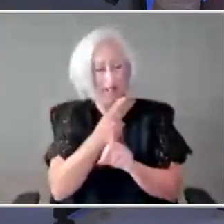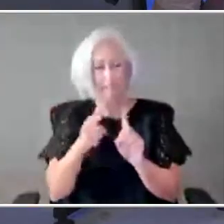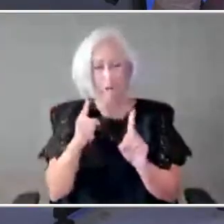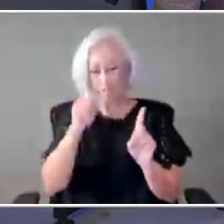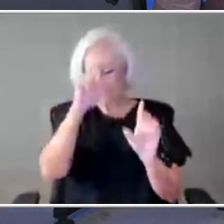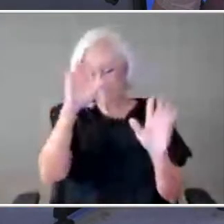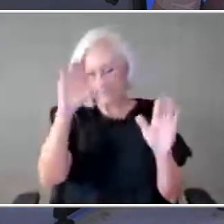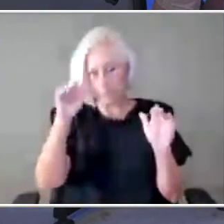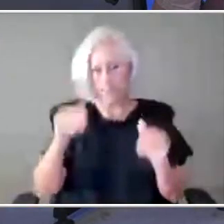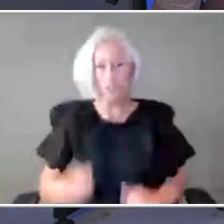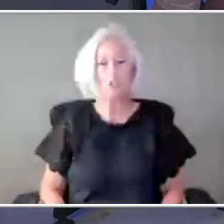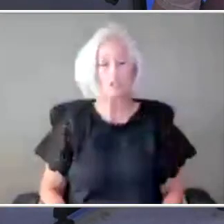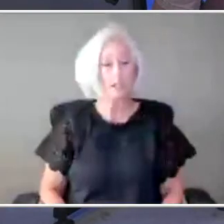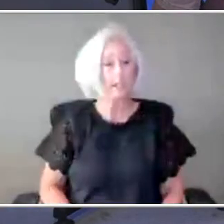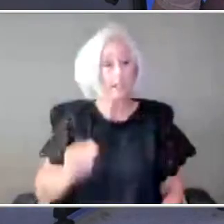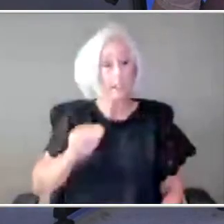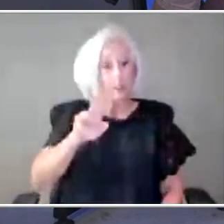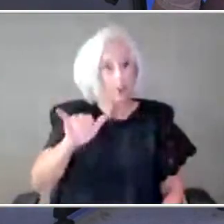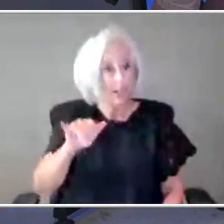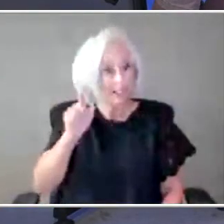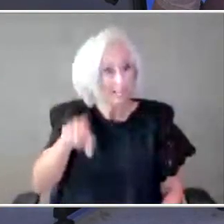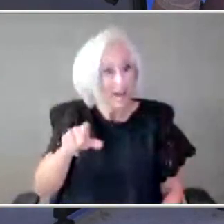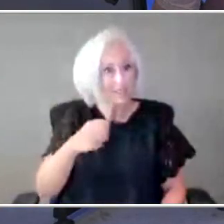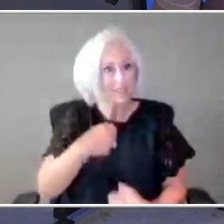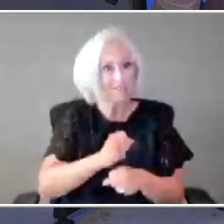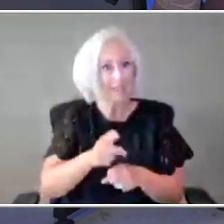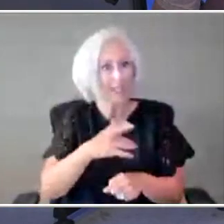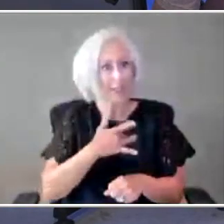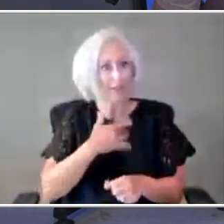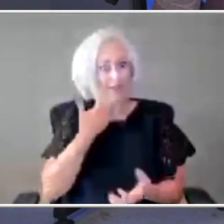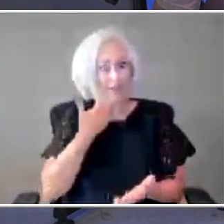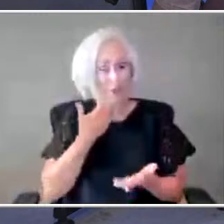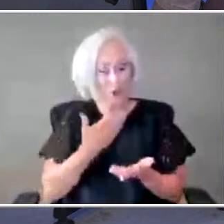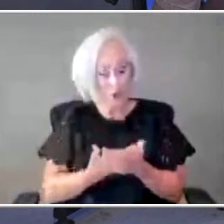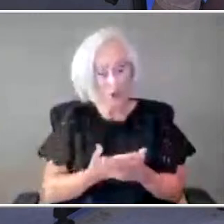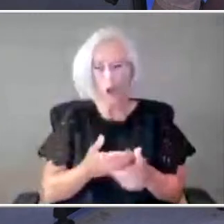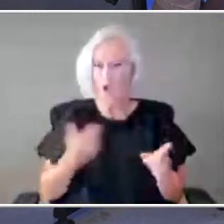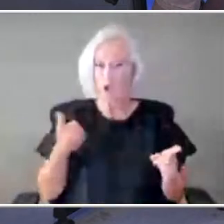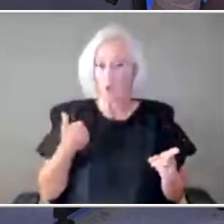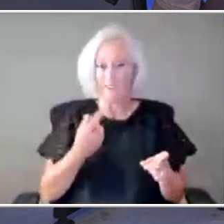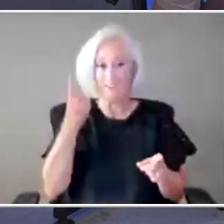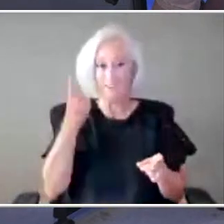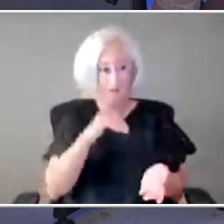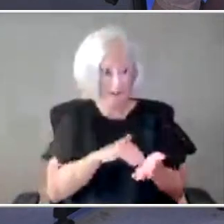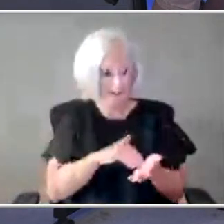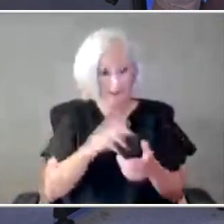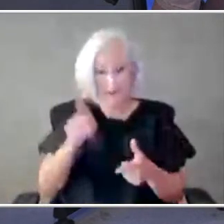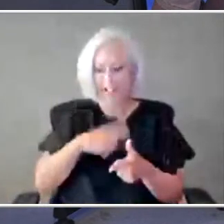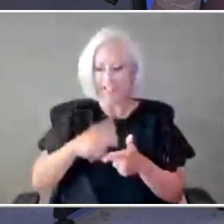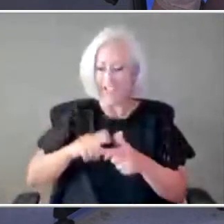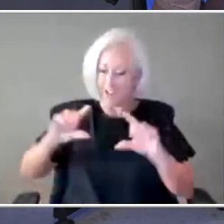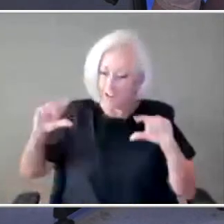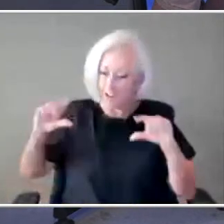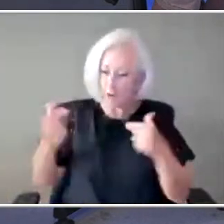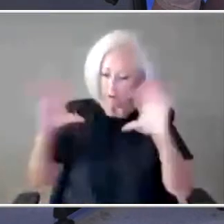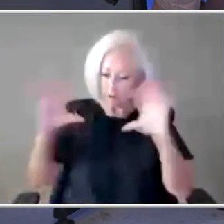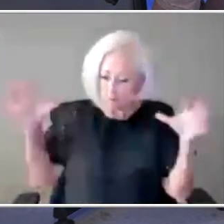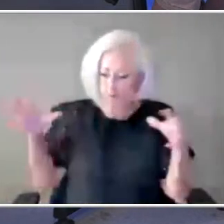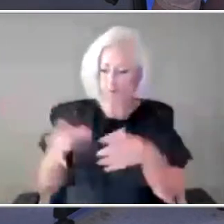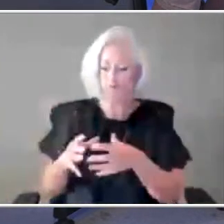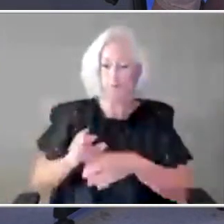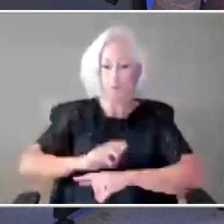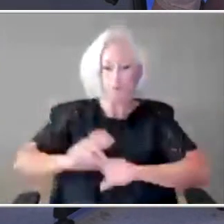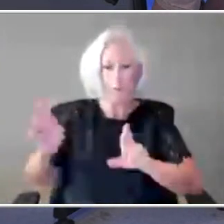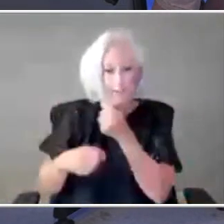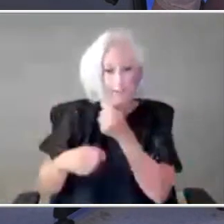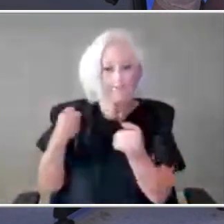got to make you feel good. You got Dr. Havliana there, and then you got this whole team of people behind her, backing her up and sharing their information. This must have